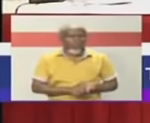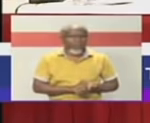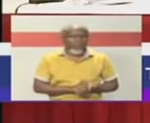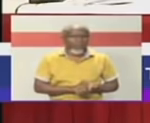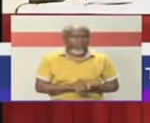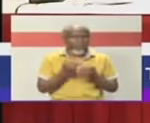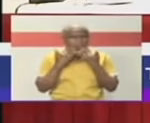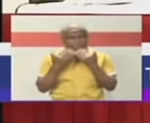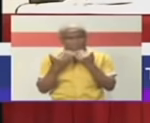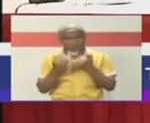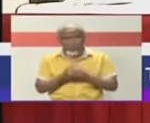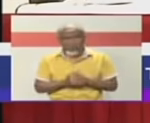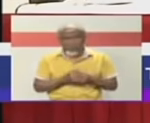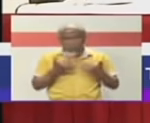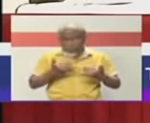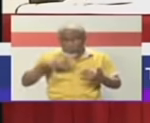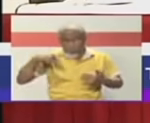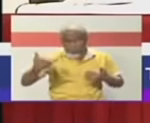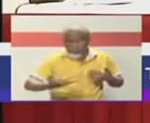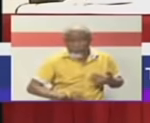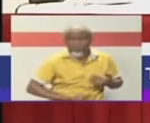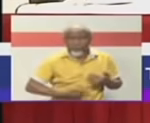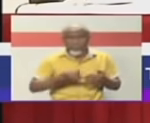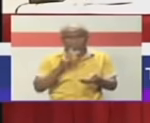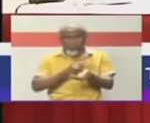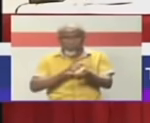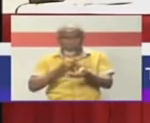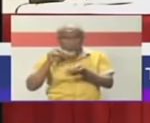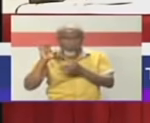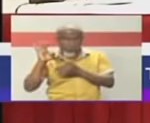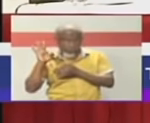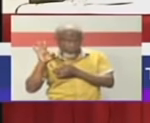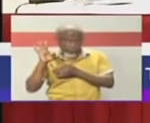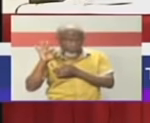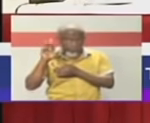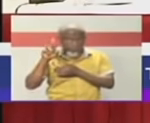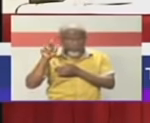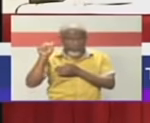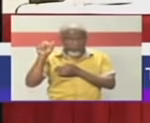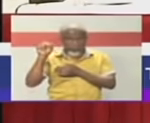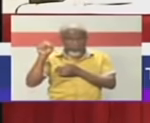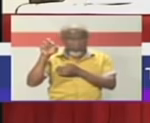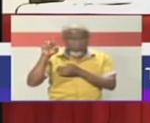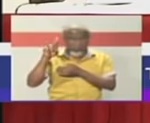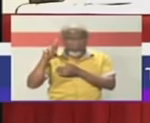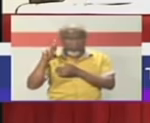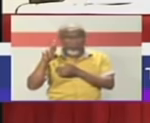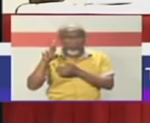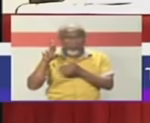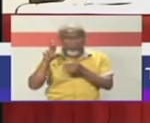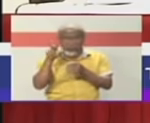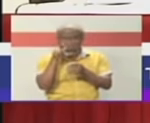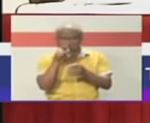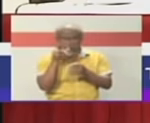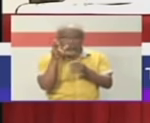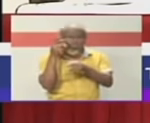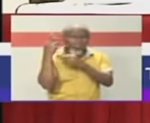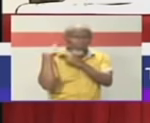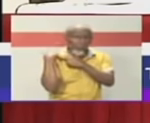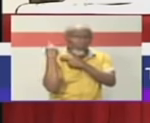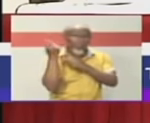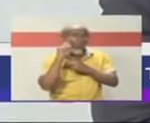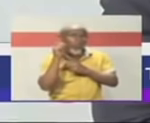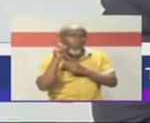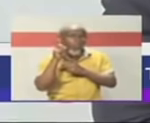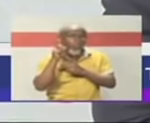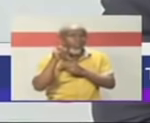invite Dr. Fraser to update us on the efforts being made to treat with the virus in his county, as St. George East, and to